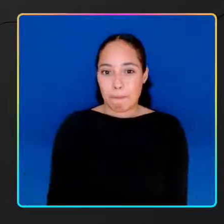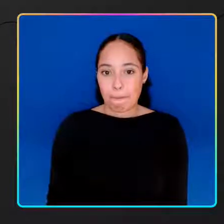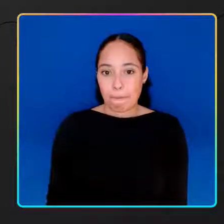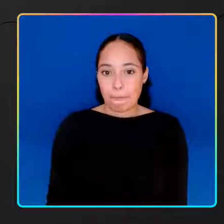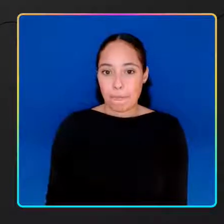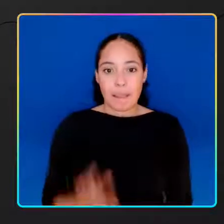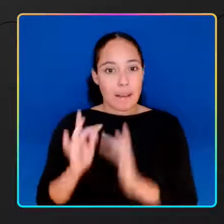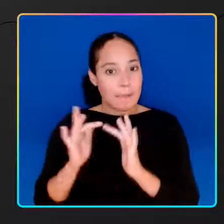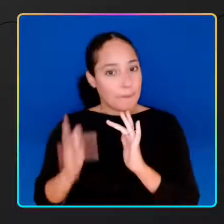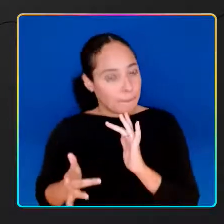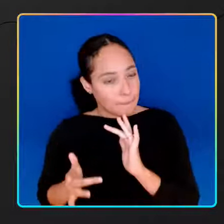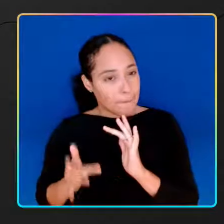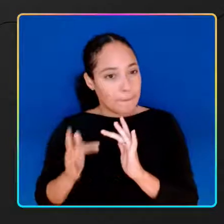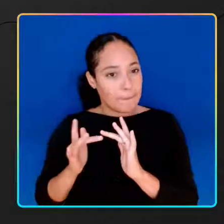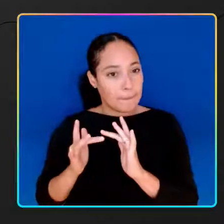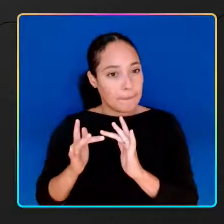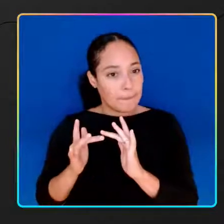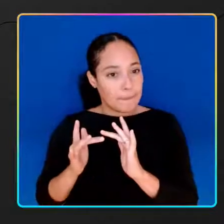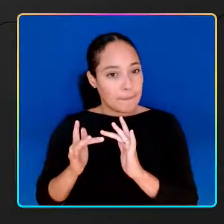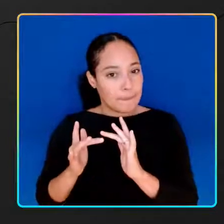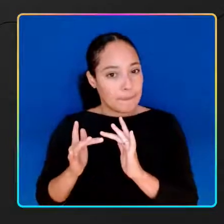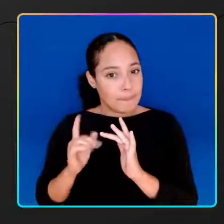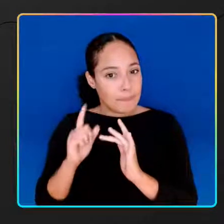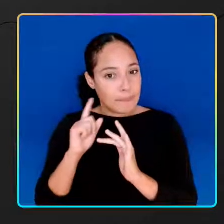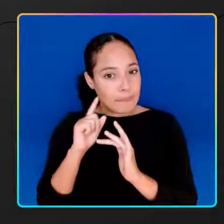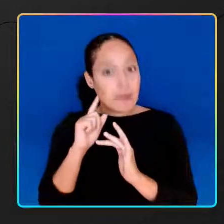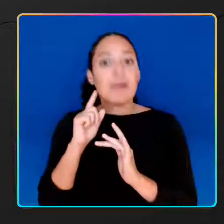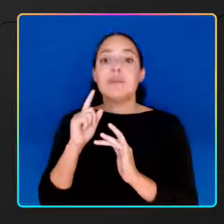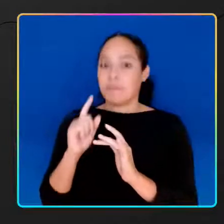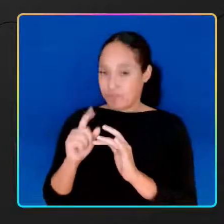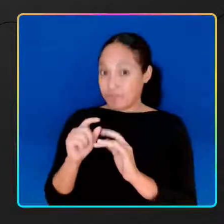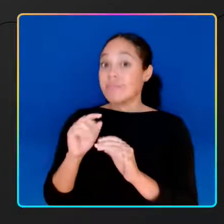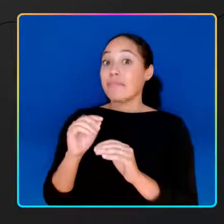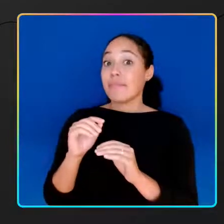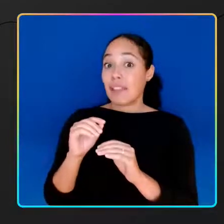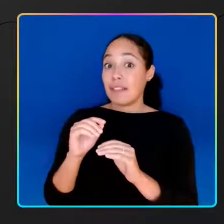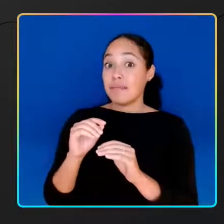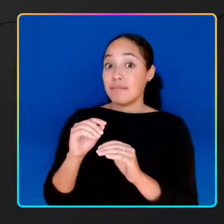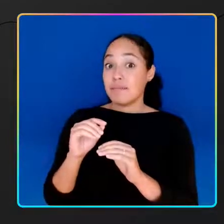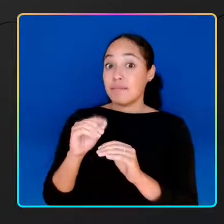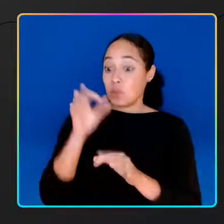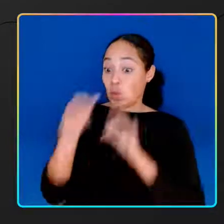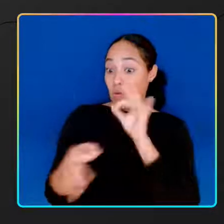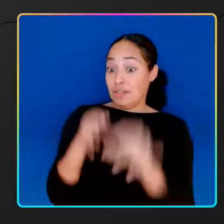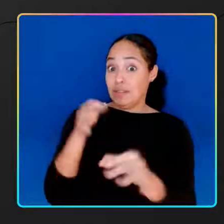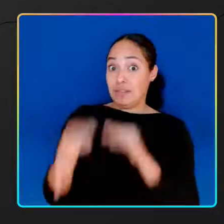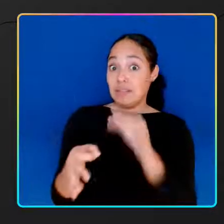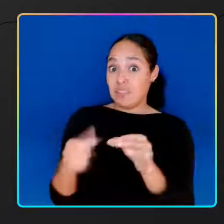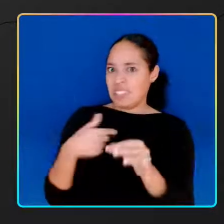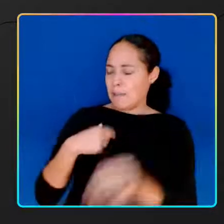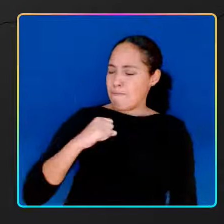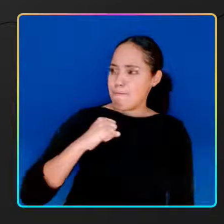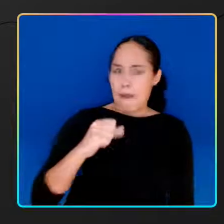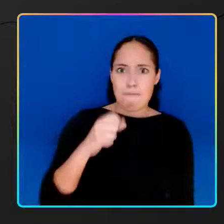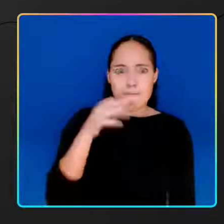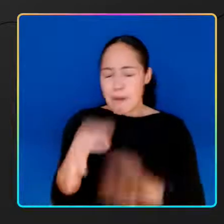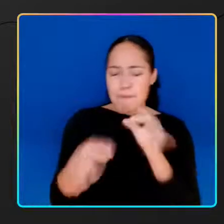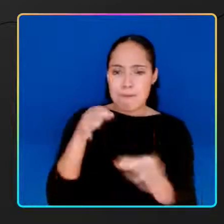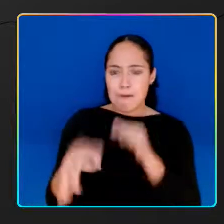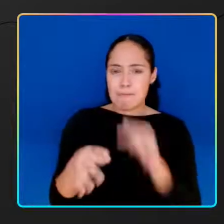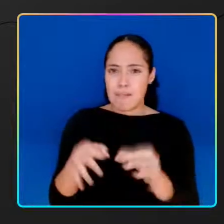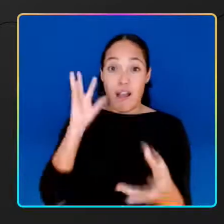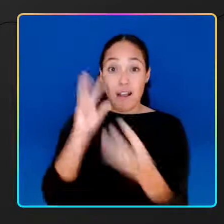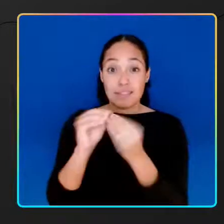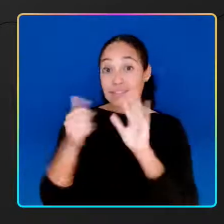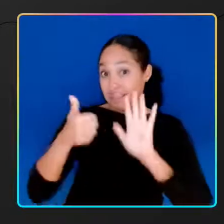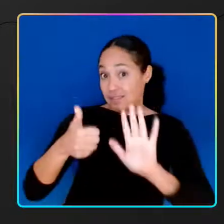questions between the two of us of asking of these questions. And the only thing that we ask is, obviously you've not seen